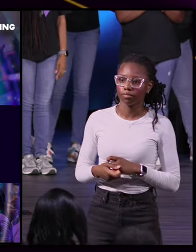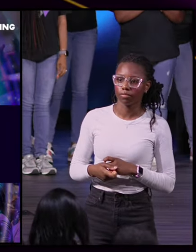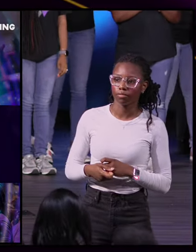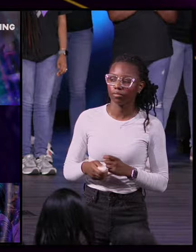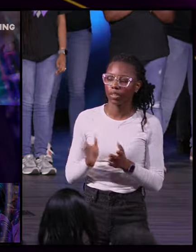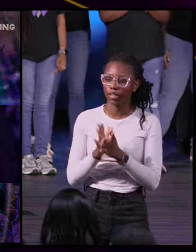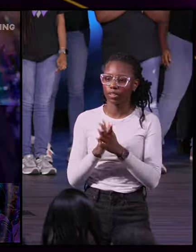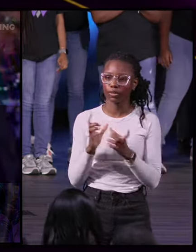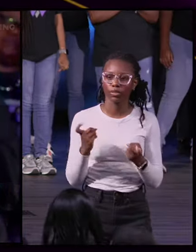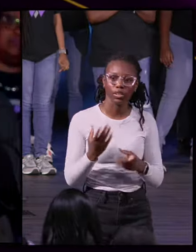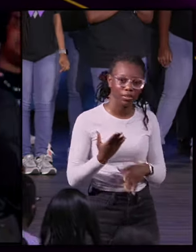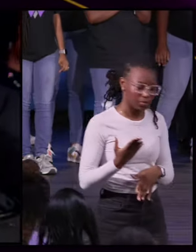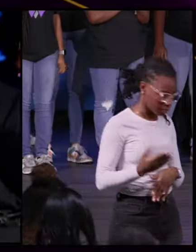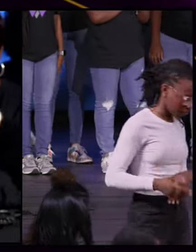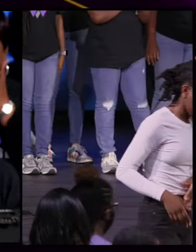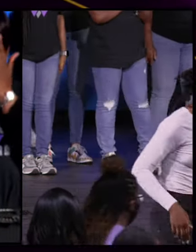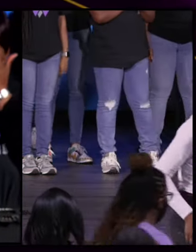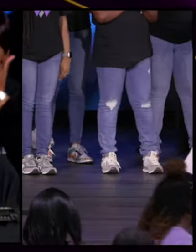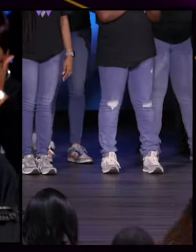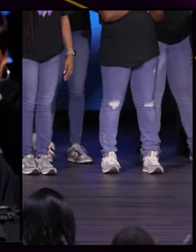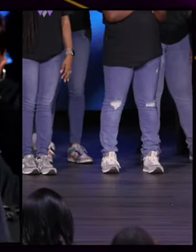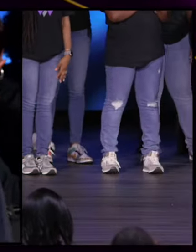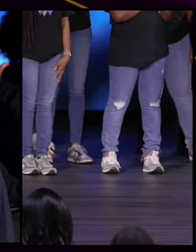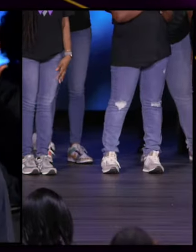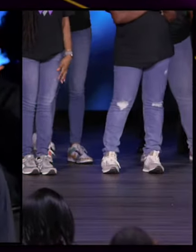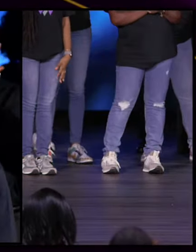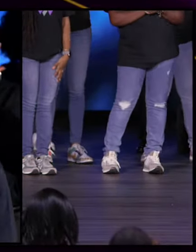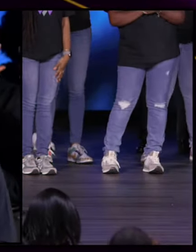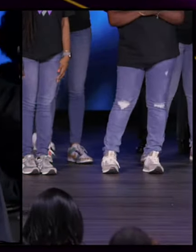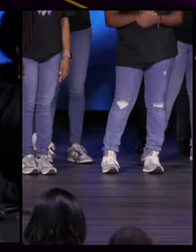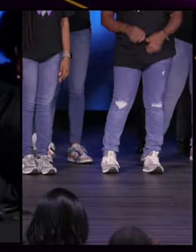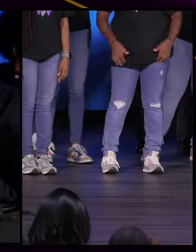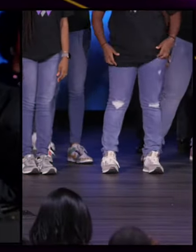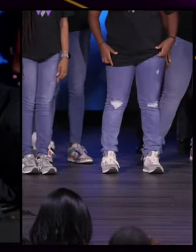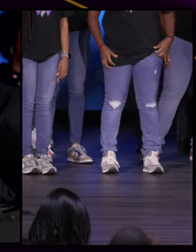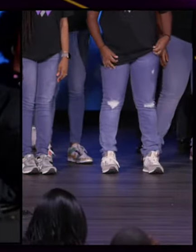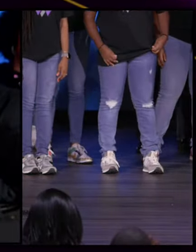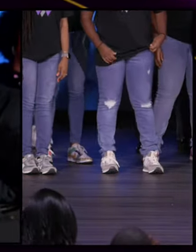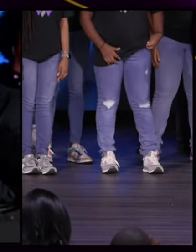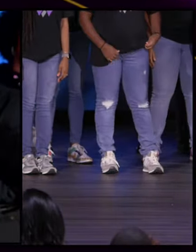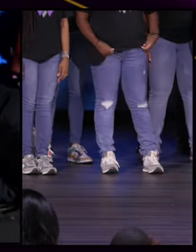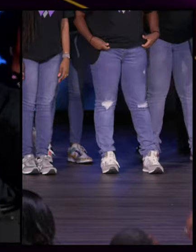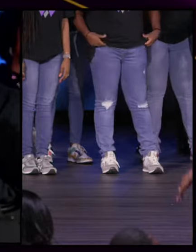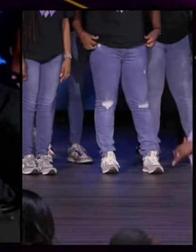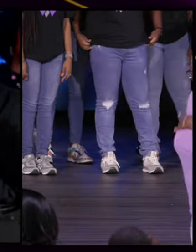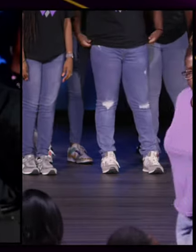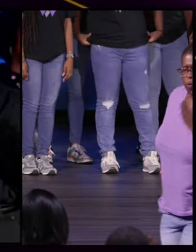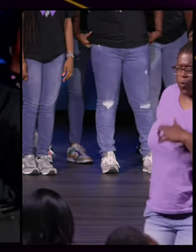Hallelujah. What a sweet, sweet spirit in this room.